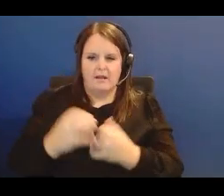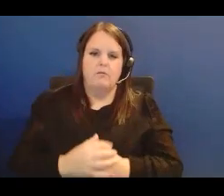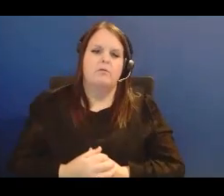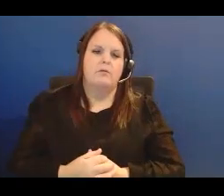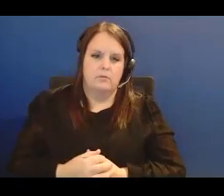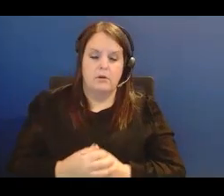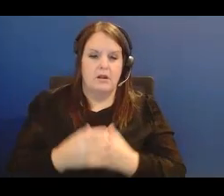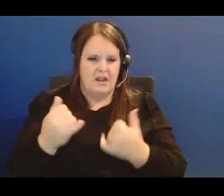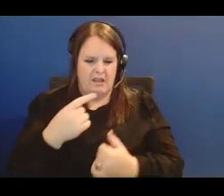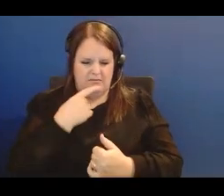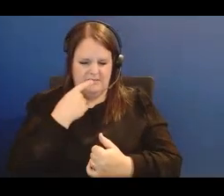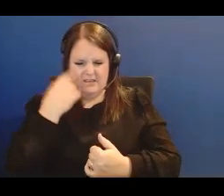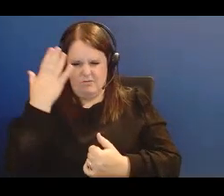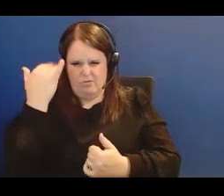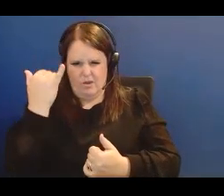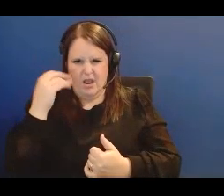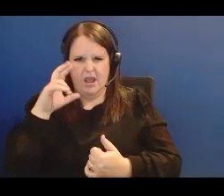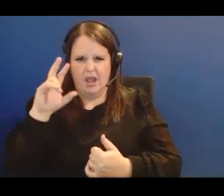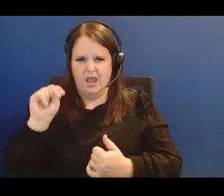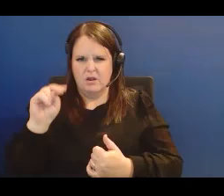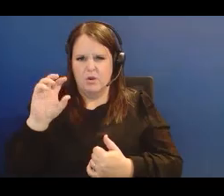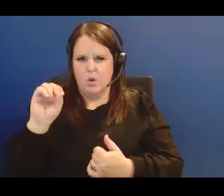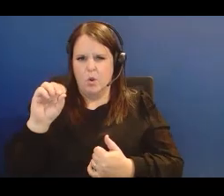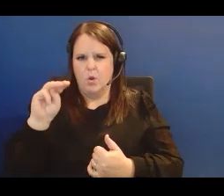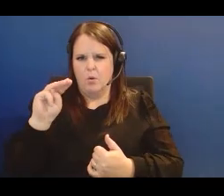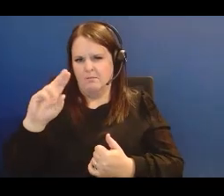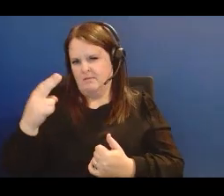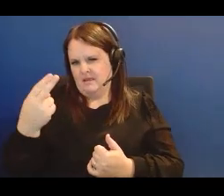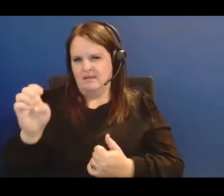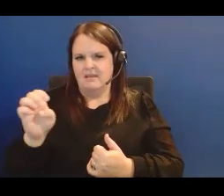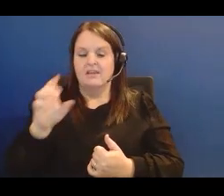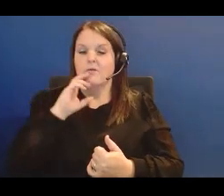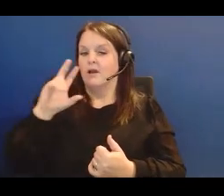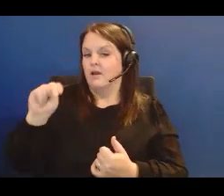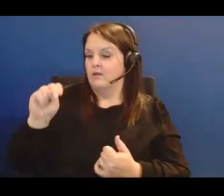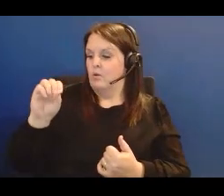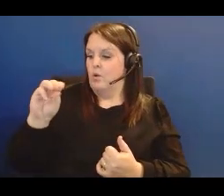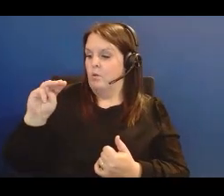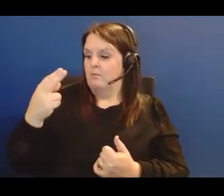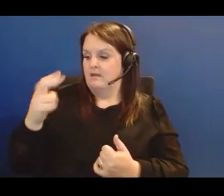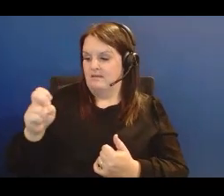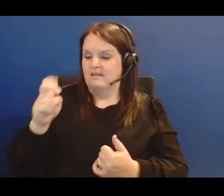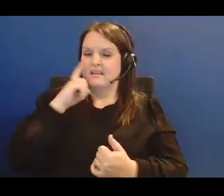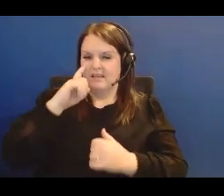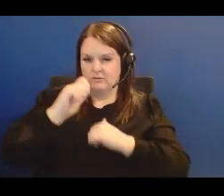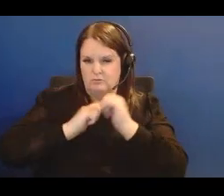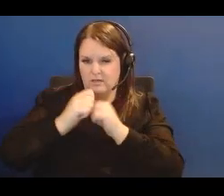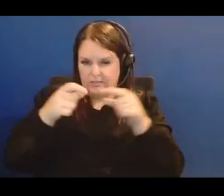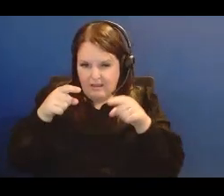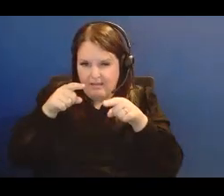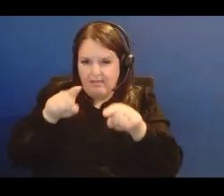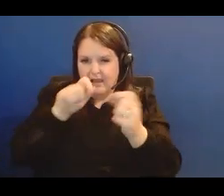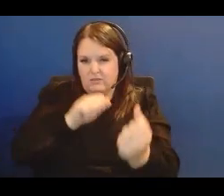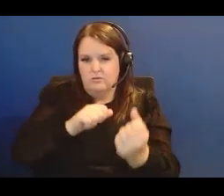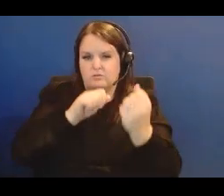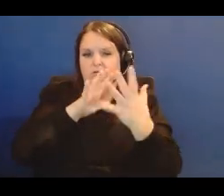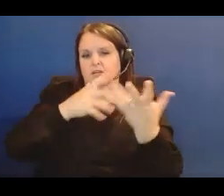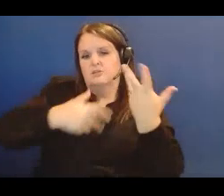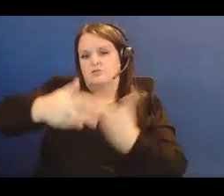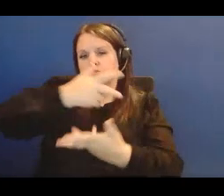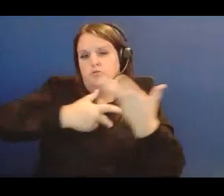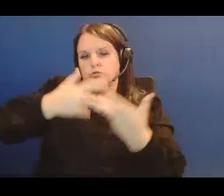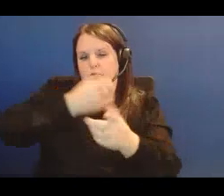be asking yourself, why NOMHE? Well, NOMHE is structurally and missionally aligned to address social